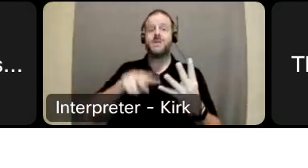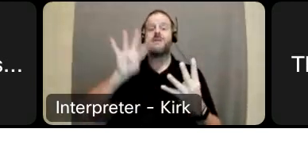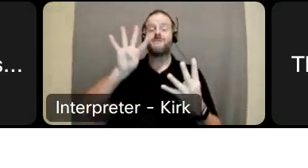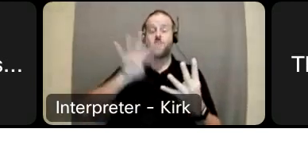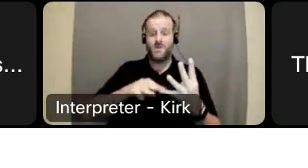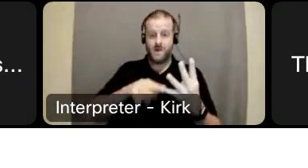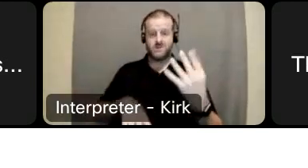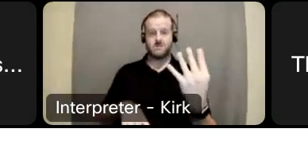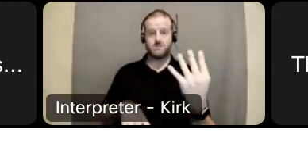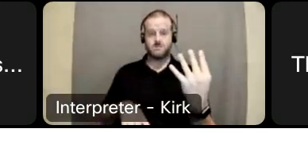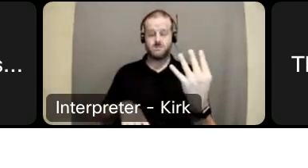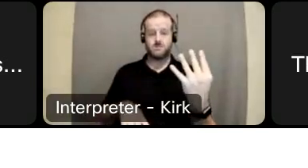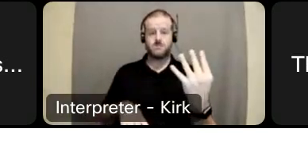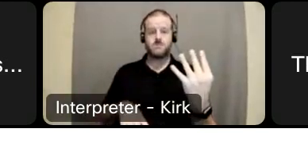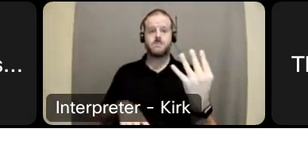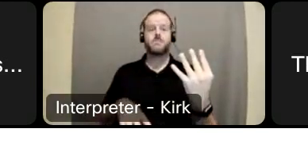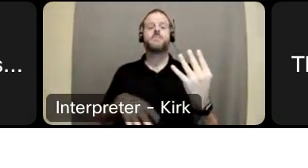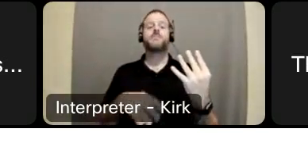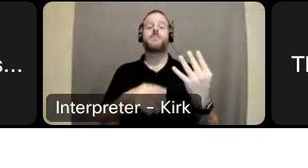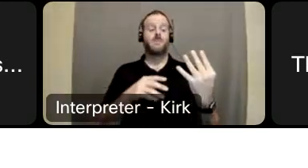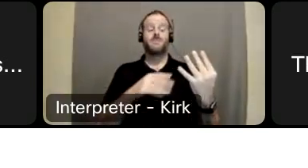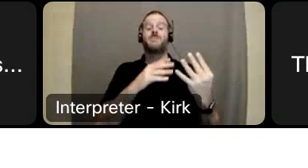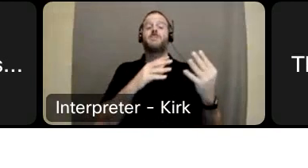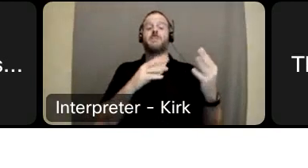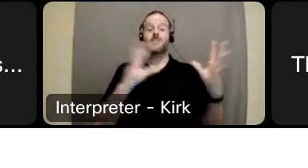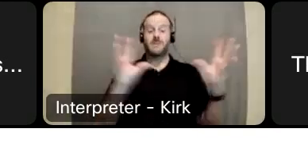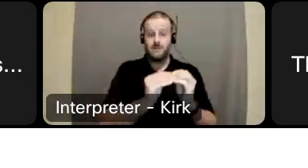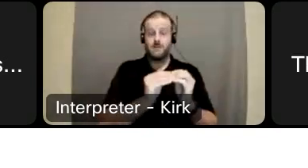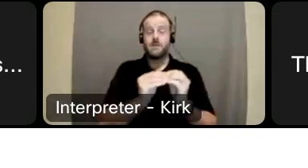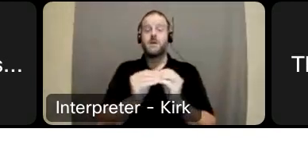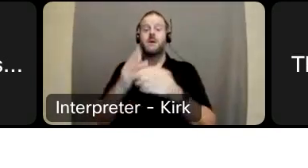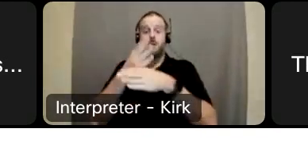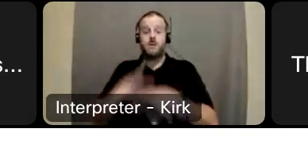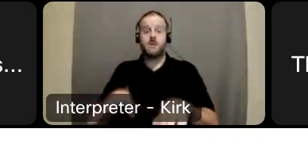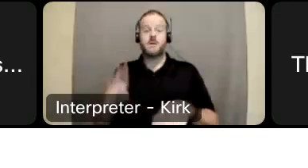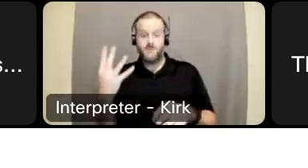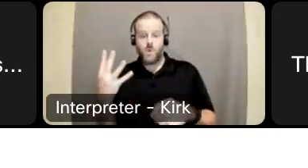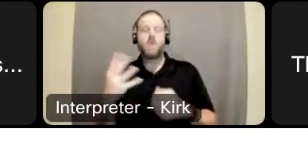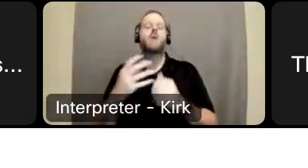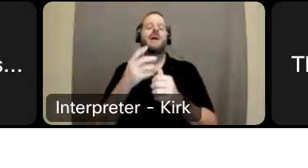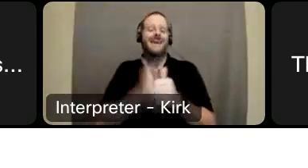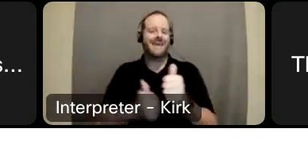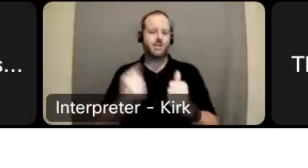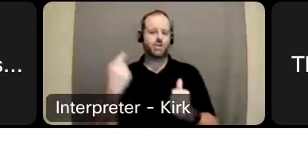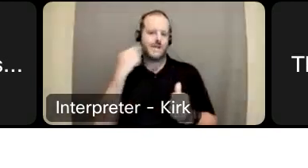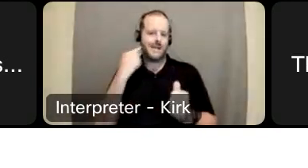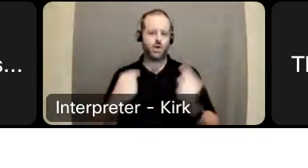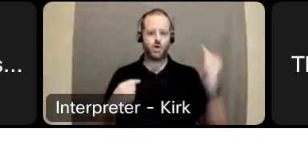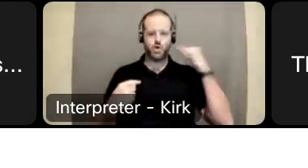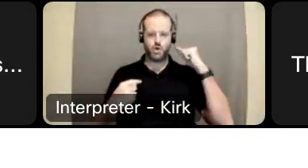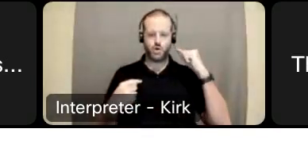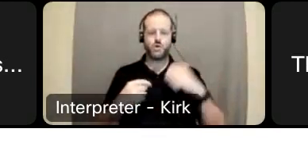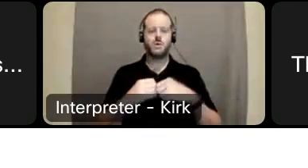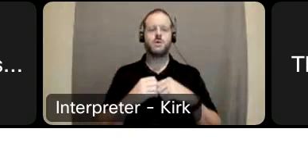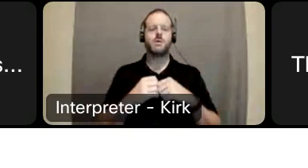You'll be calculating the thresholds, the average of those 4 thresholds per side. And I'll show you what that looks like in a second here. Now,